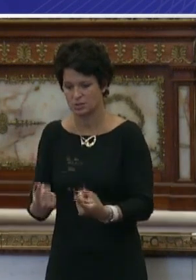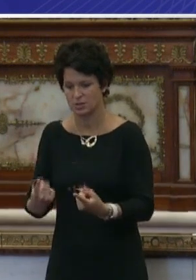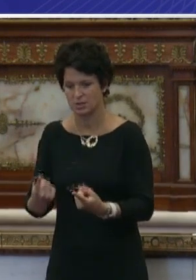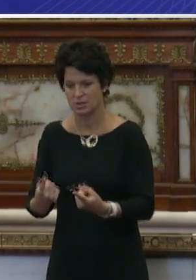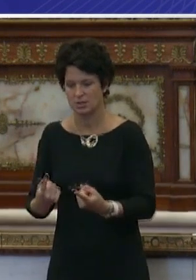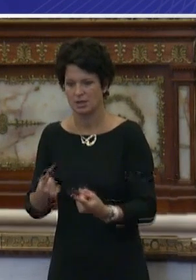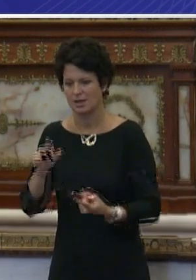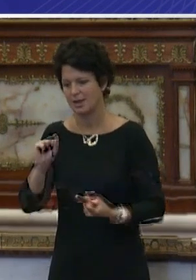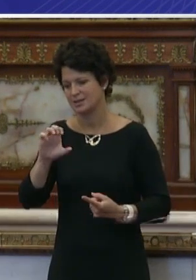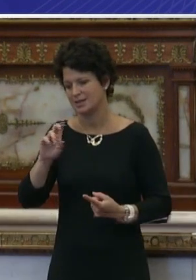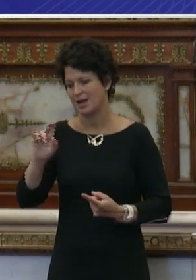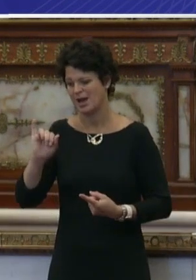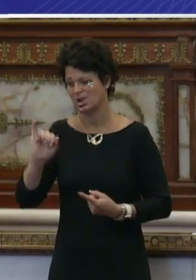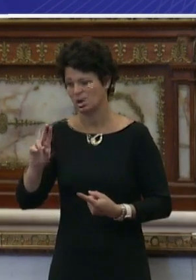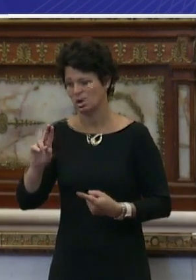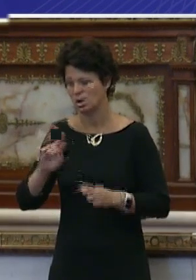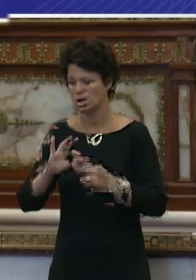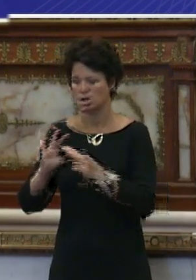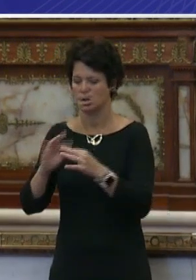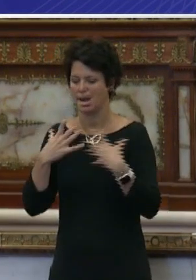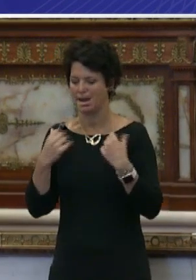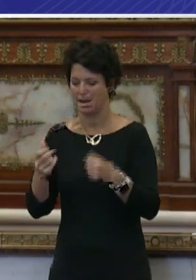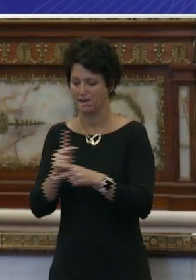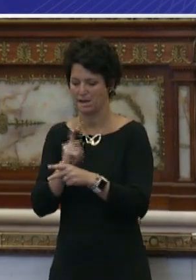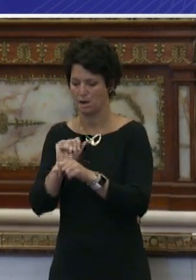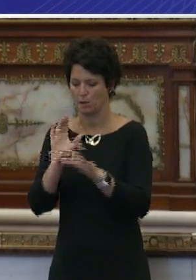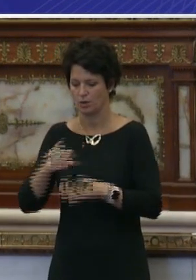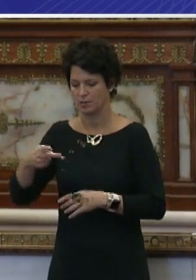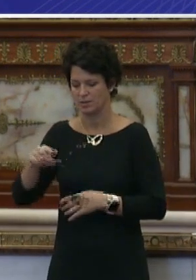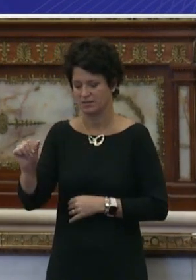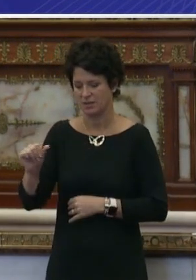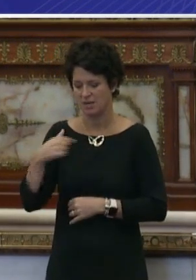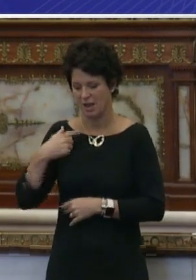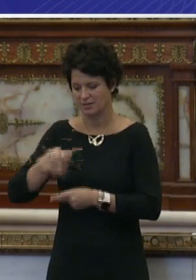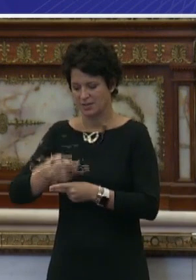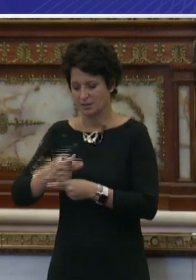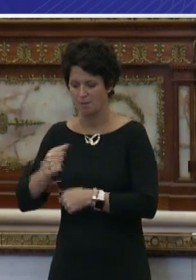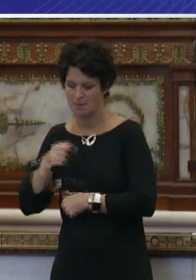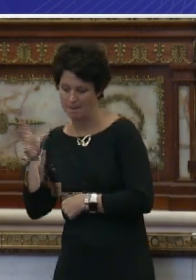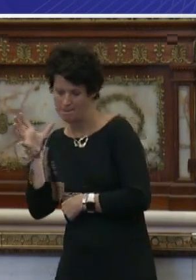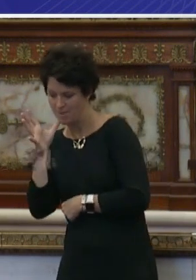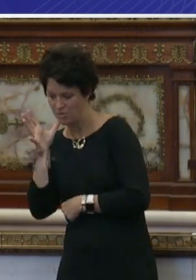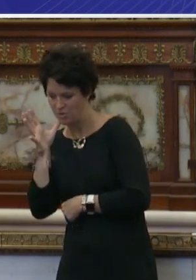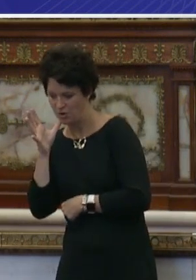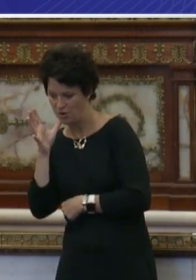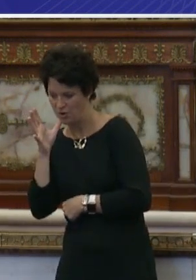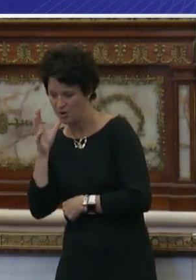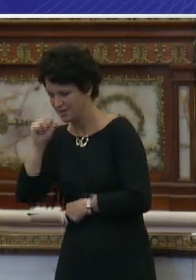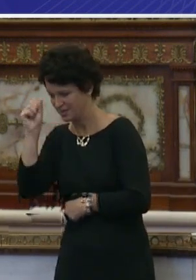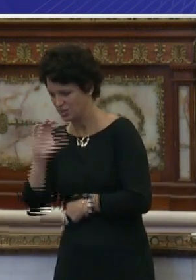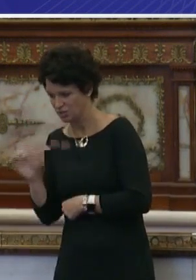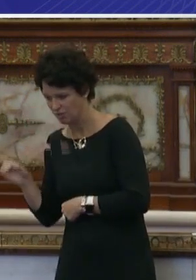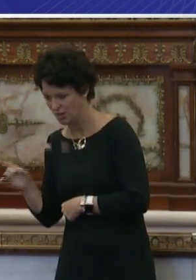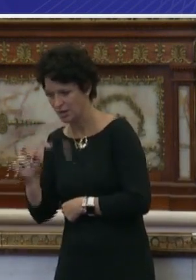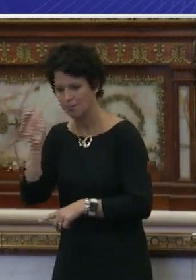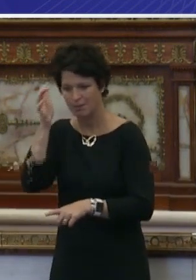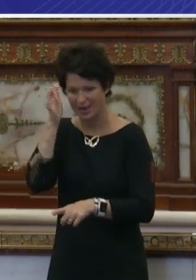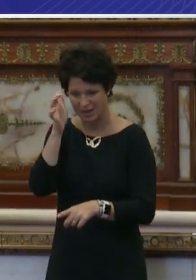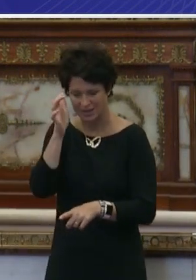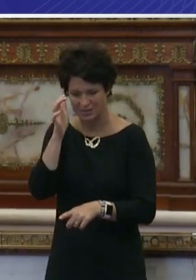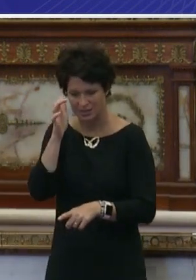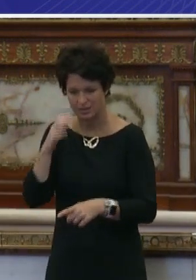is SEIU, United Home Care Workers of Pennsylvania. I've taken care of my mother, who has a cousin who